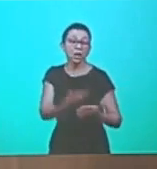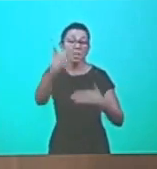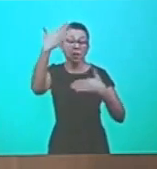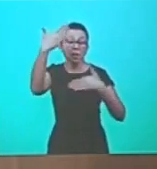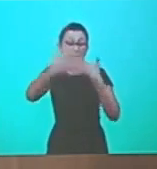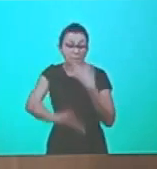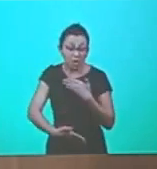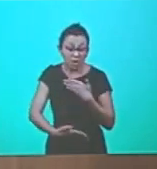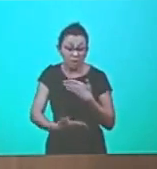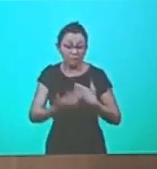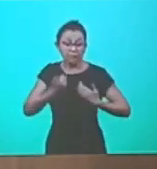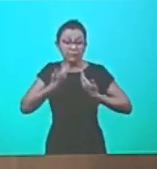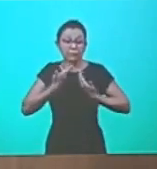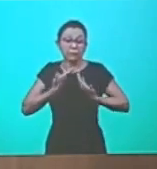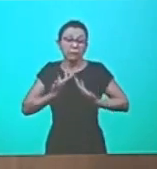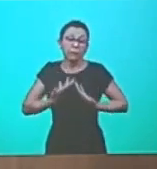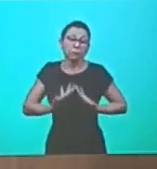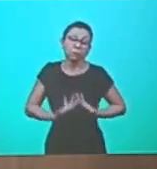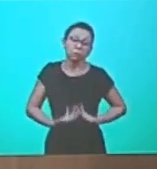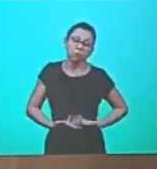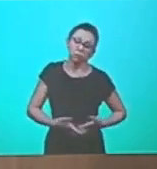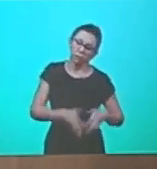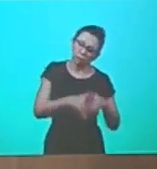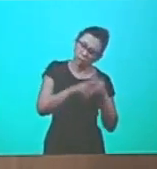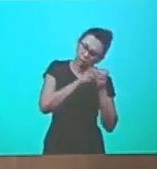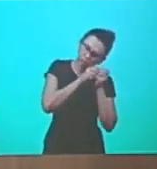bad grade on the test.